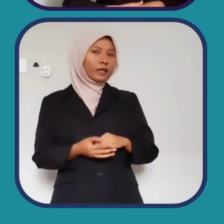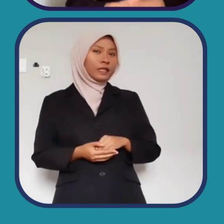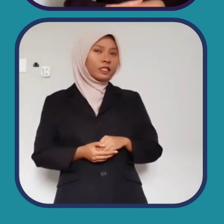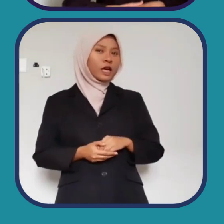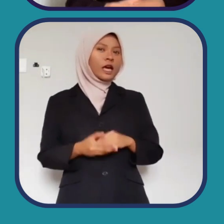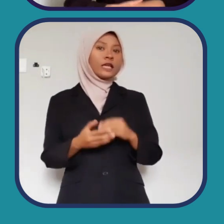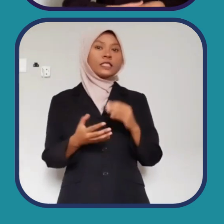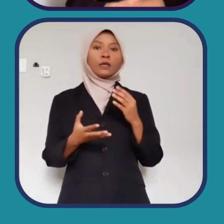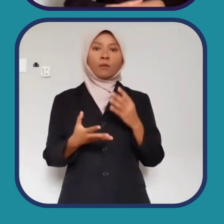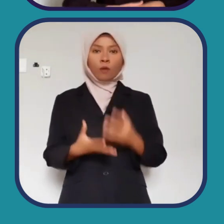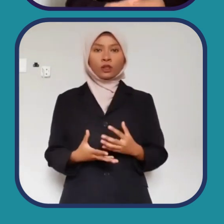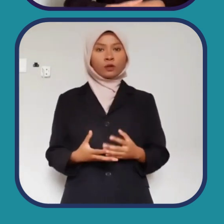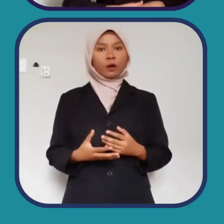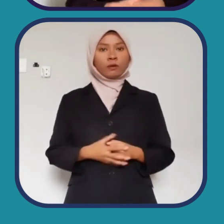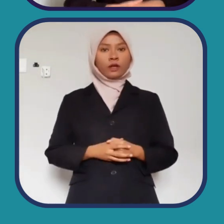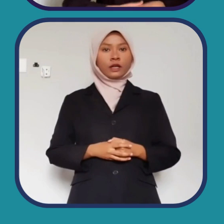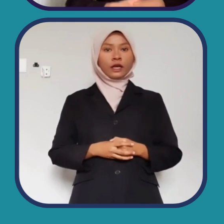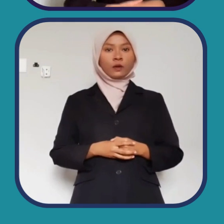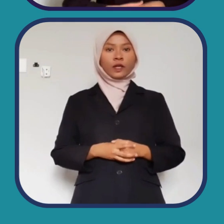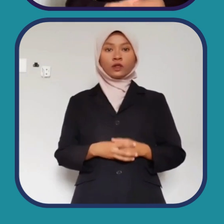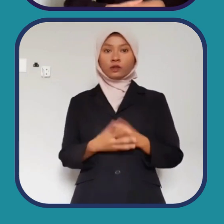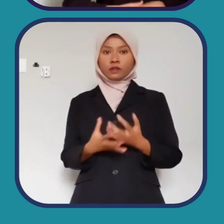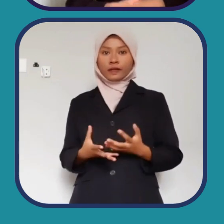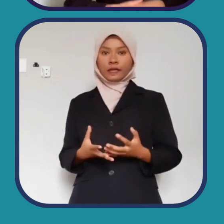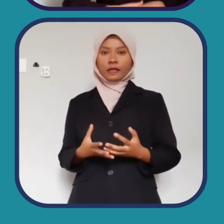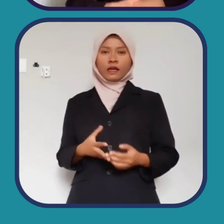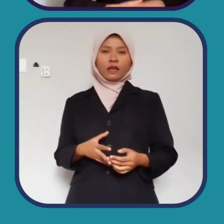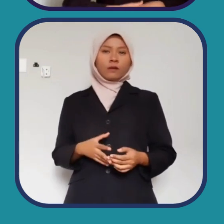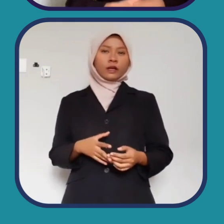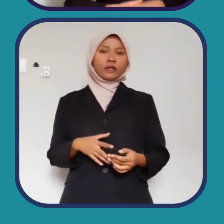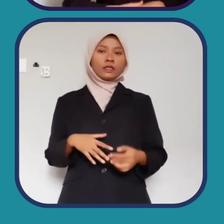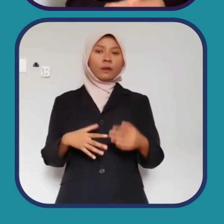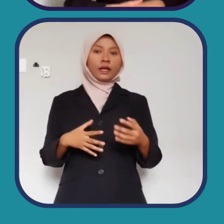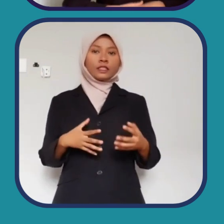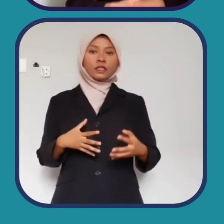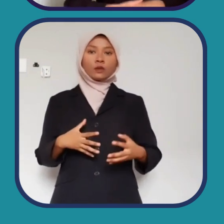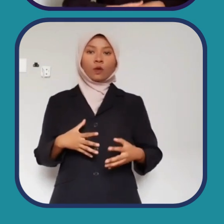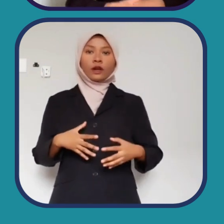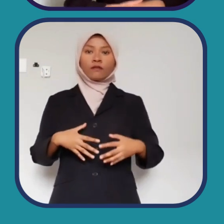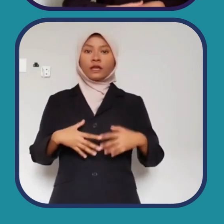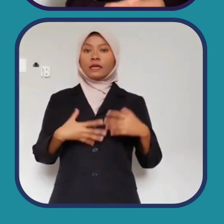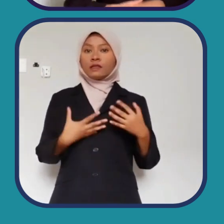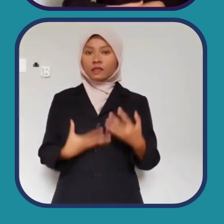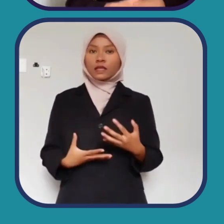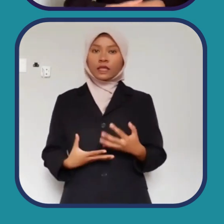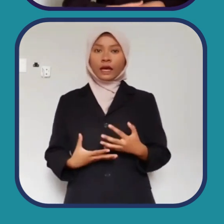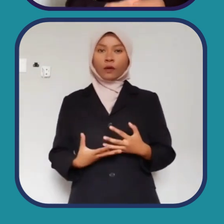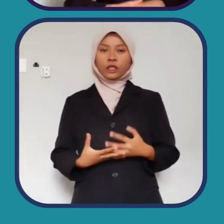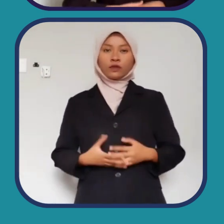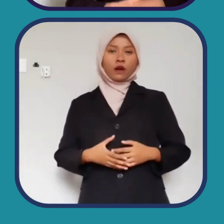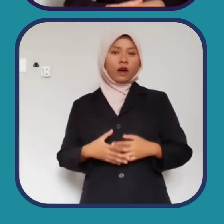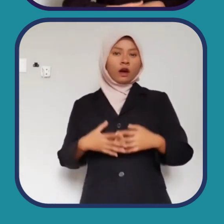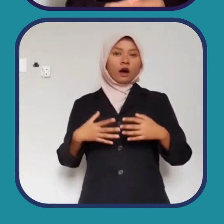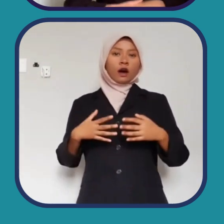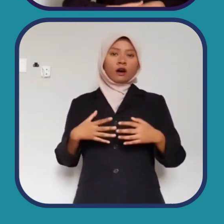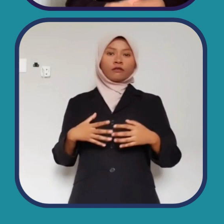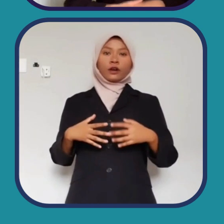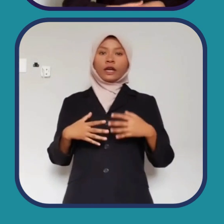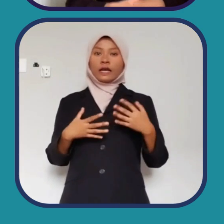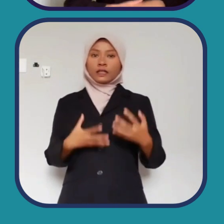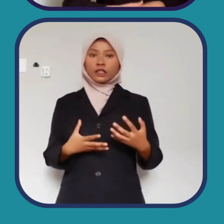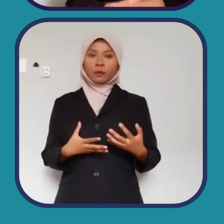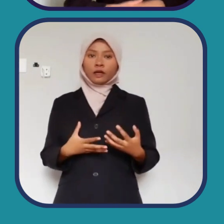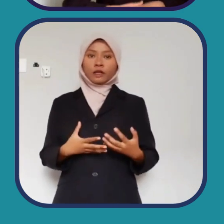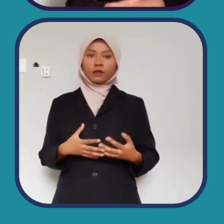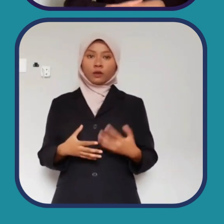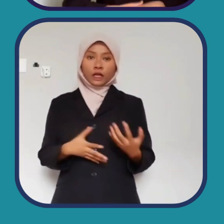that Spanish is the most popular language to study, because Spanish is one of the easiest languages